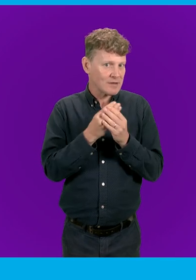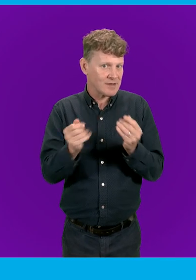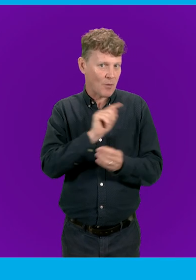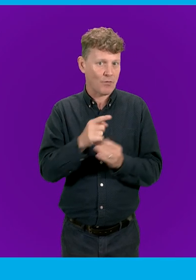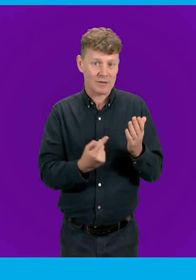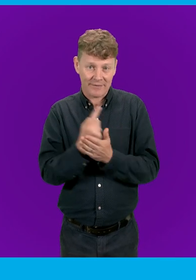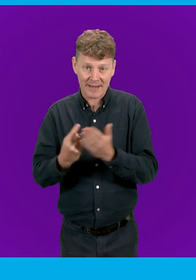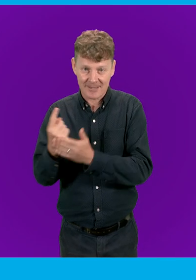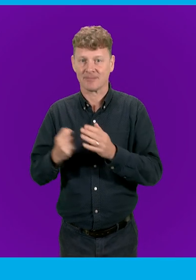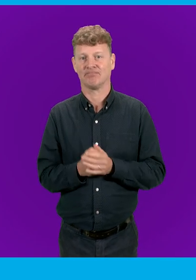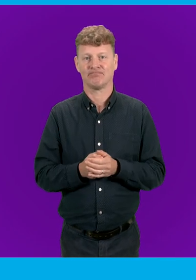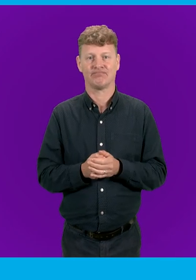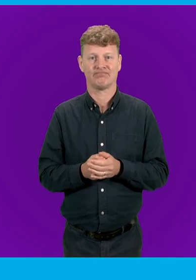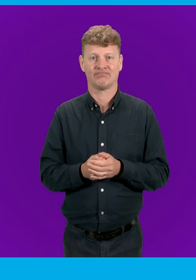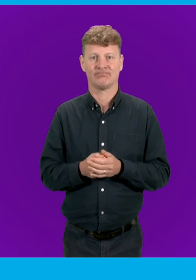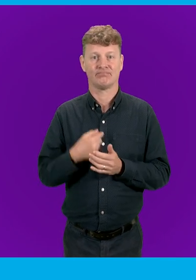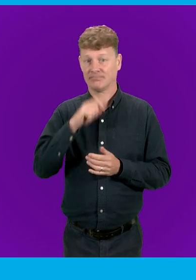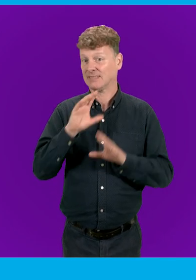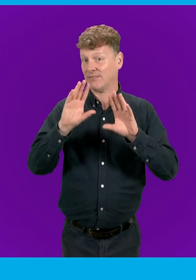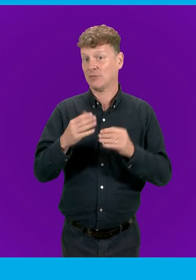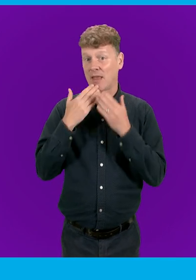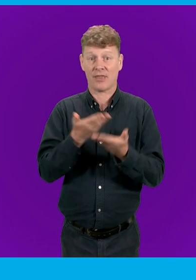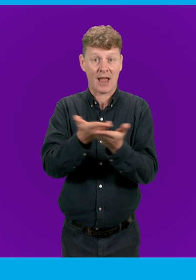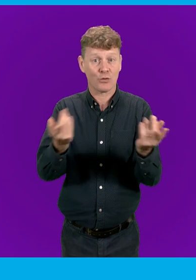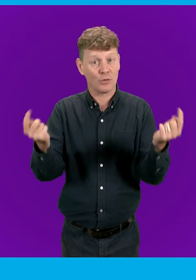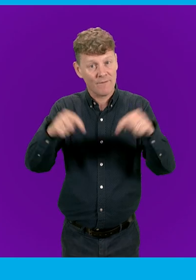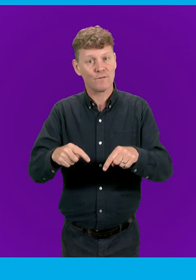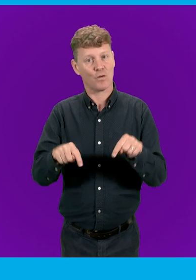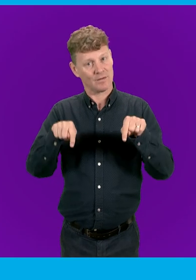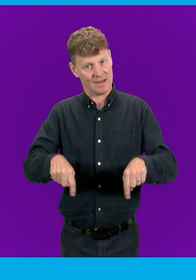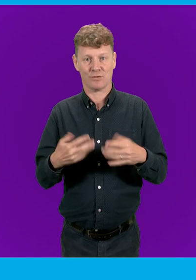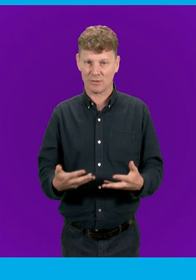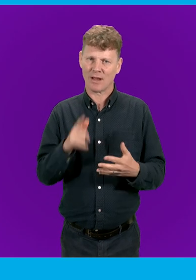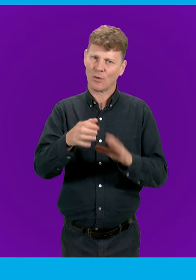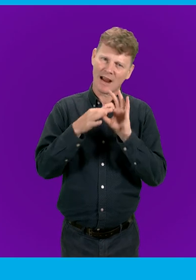events. And I would just like to finish by thanking you all for being in attendance and your